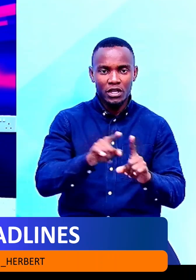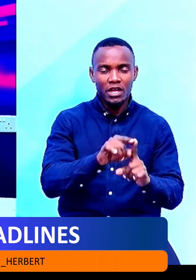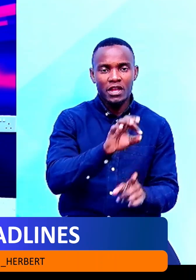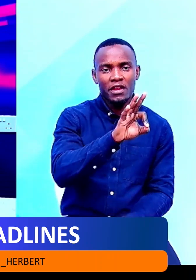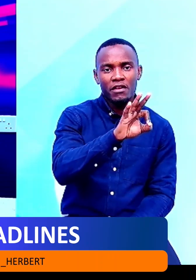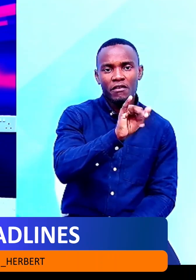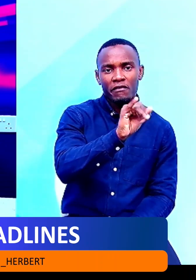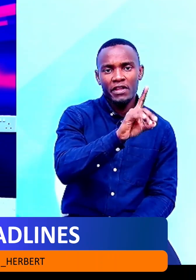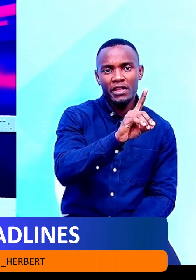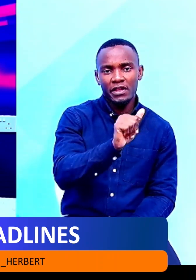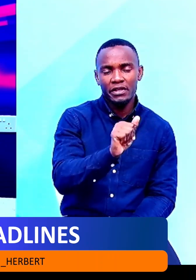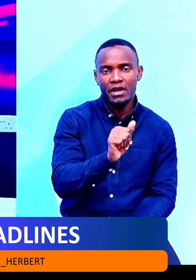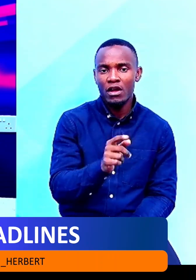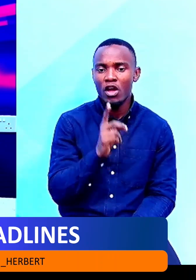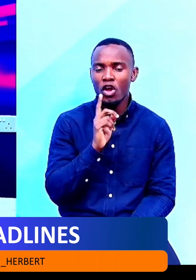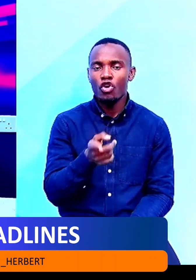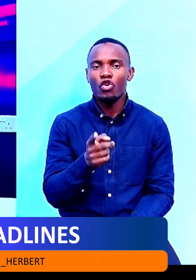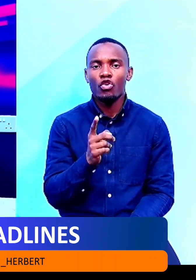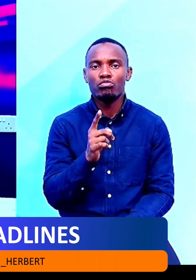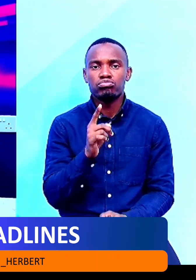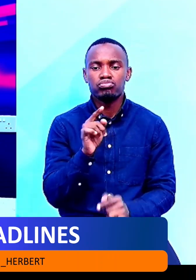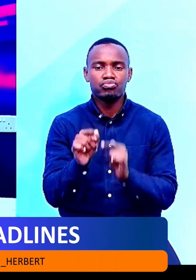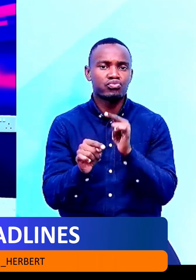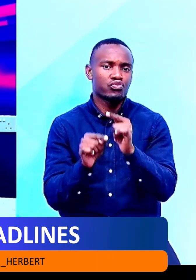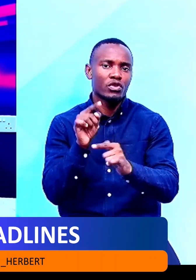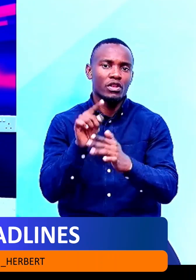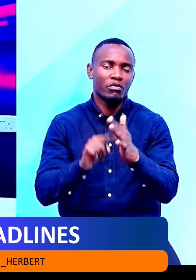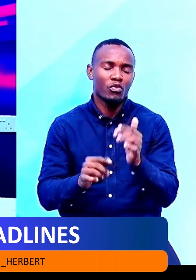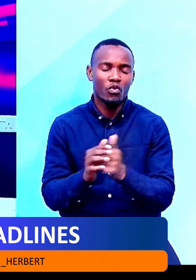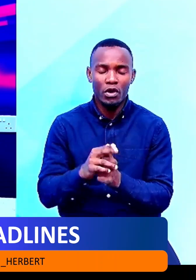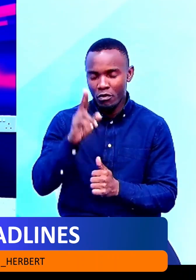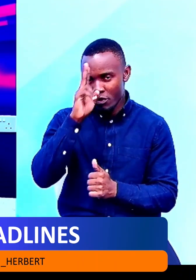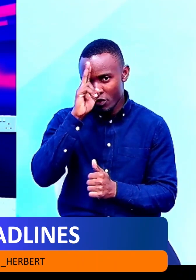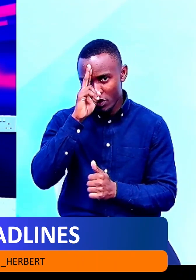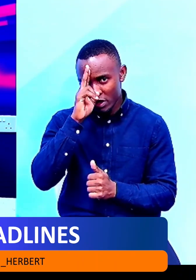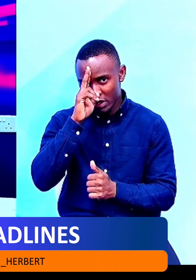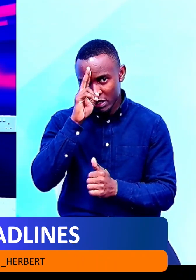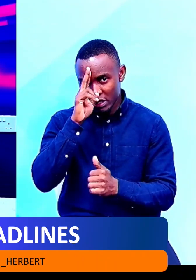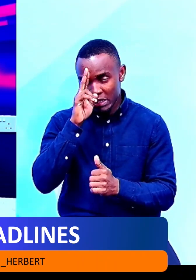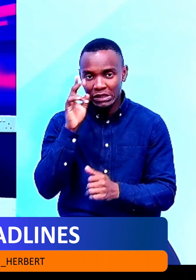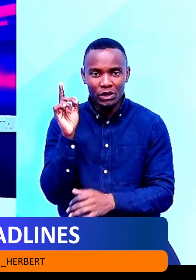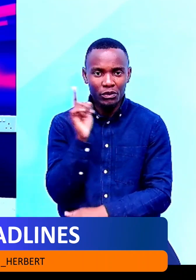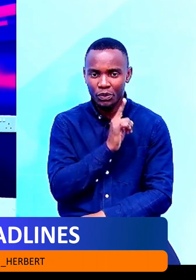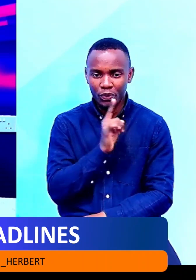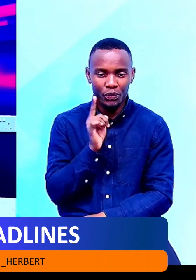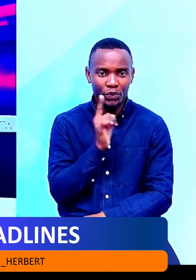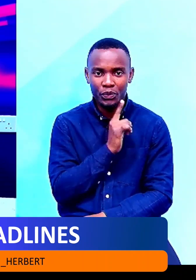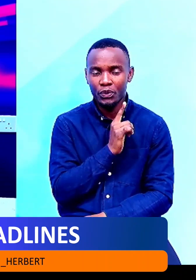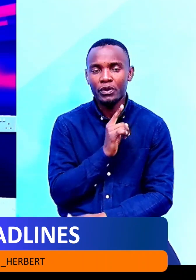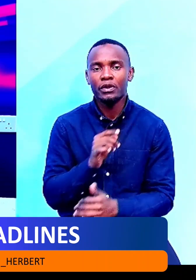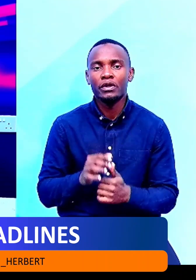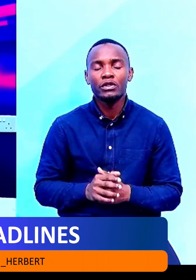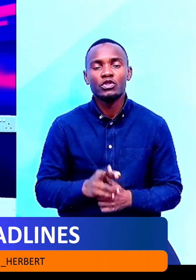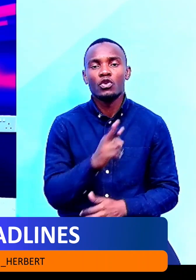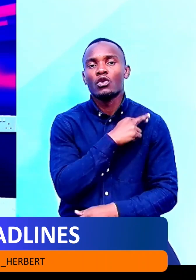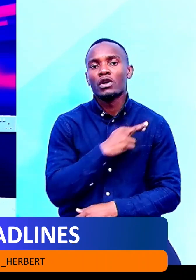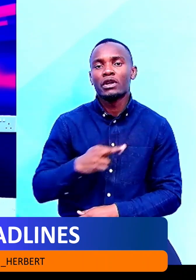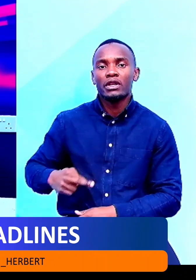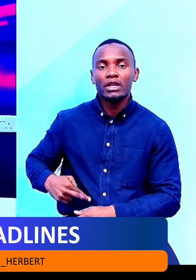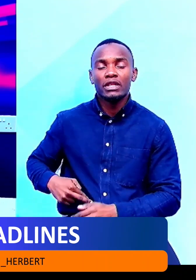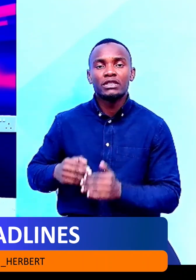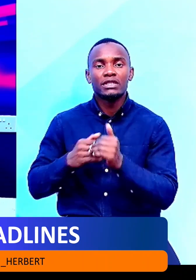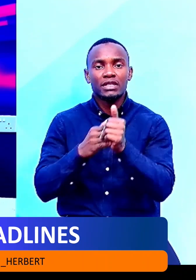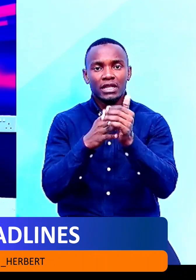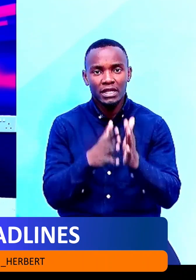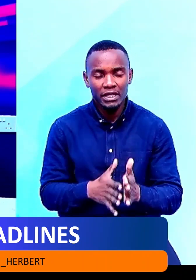police brutality and urge government to address grievances of the young. Now, religious leaders and FIDA